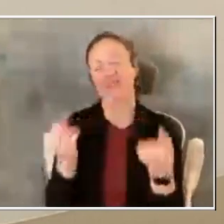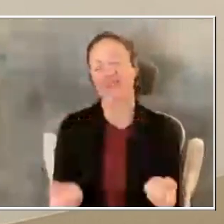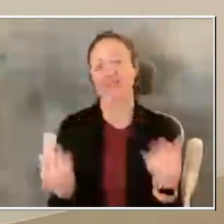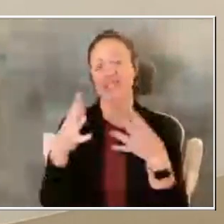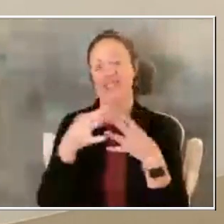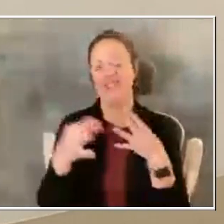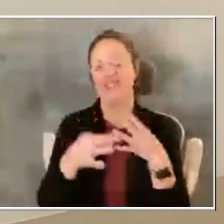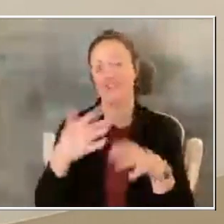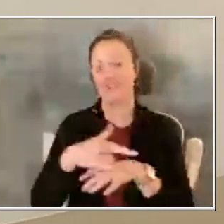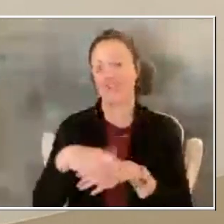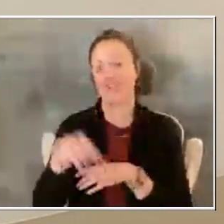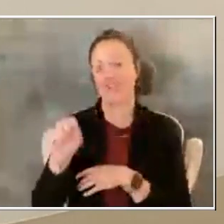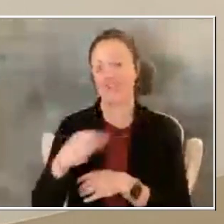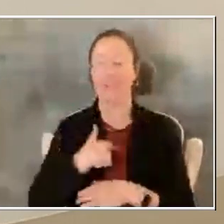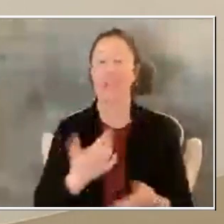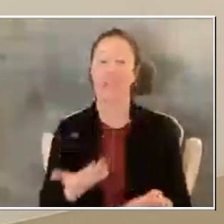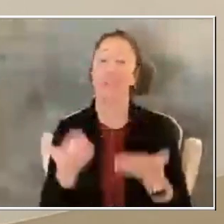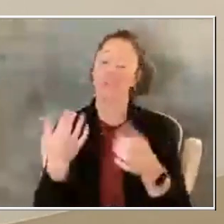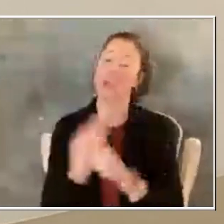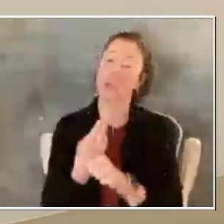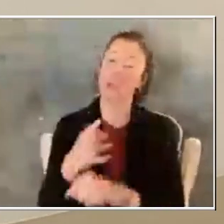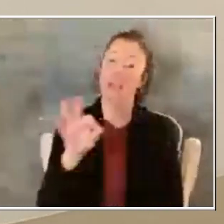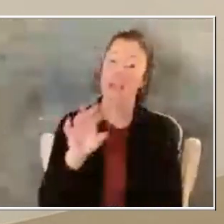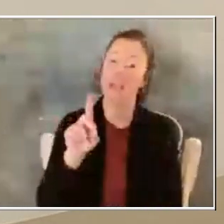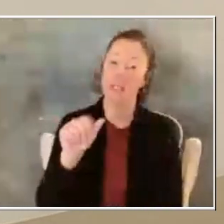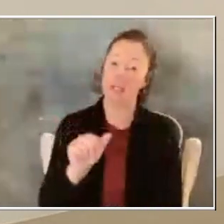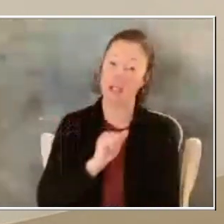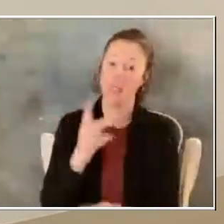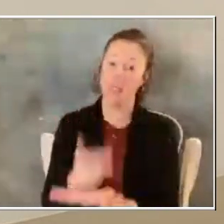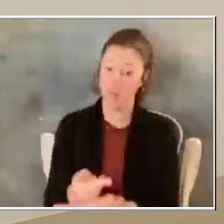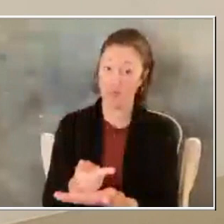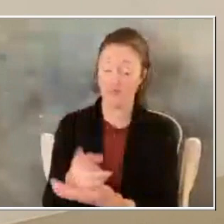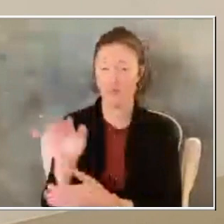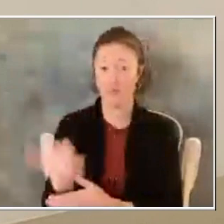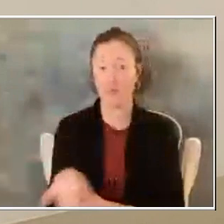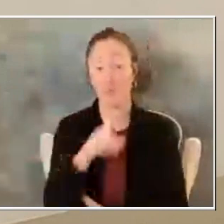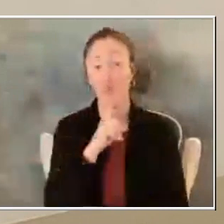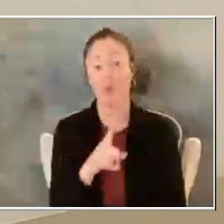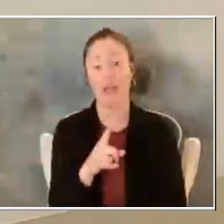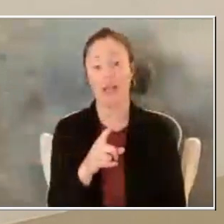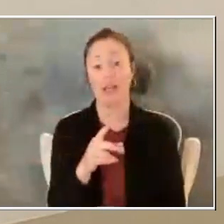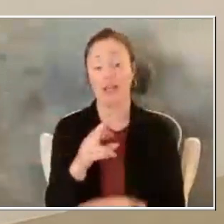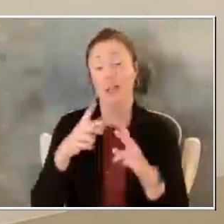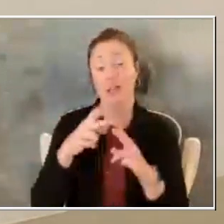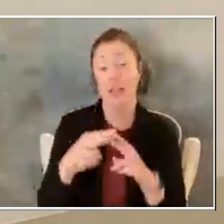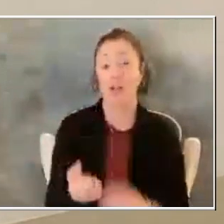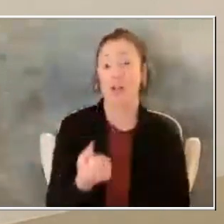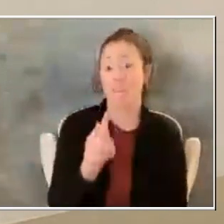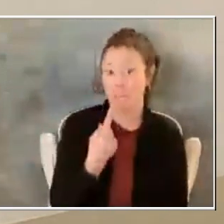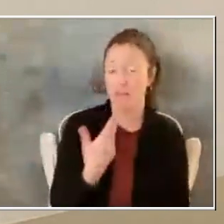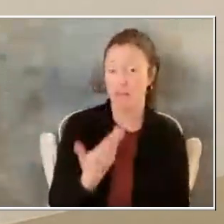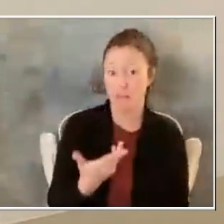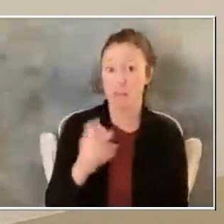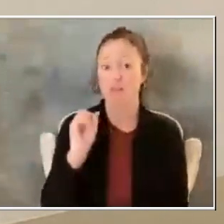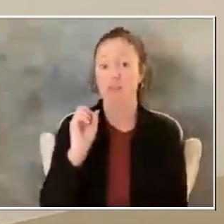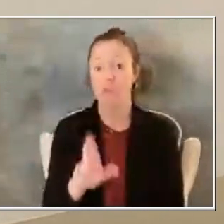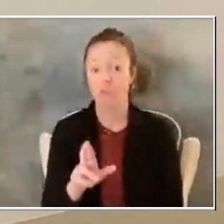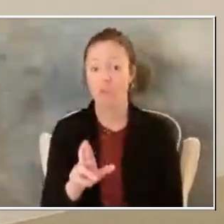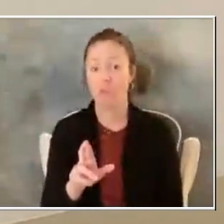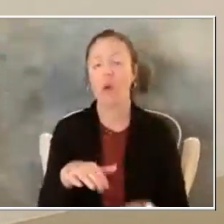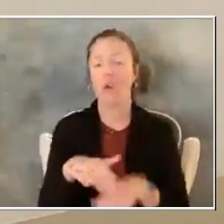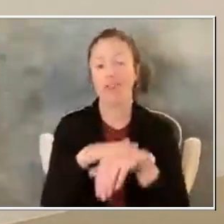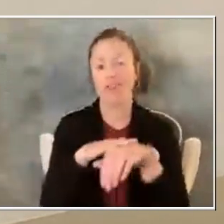Generally, I recommend going with the FDA-approved formulations, and those are either oral, so the pill form, or transdermal.